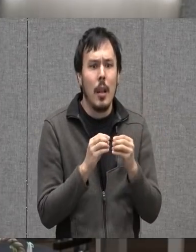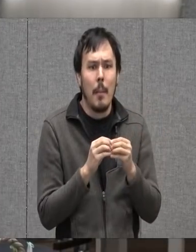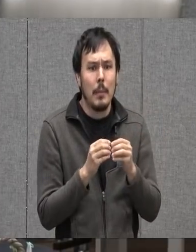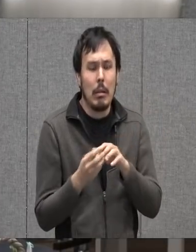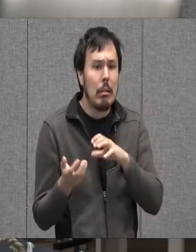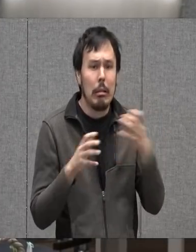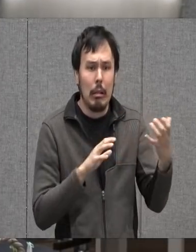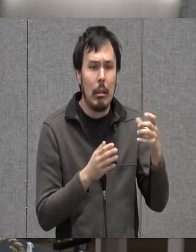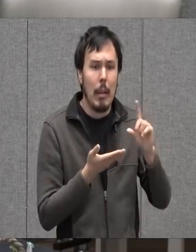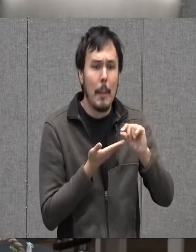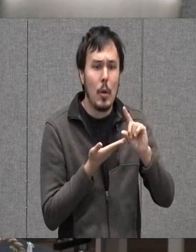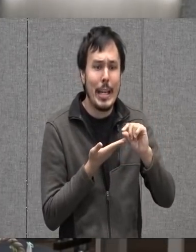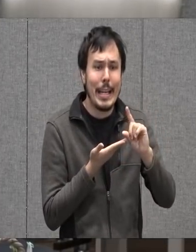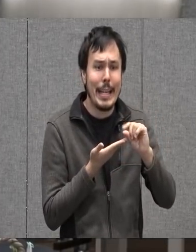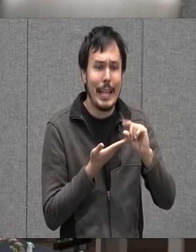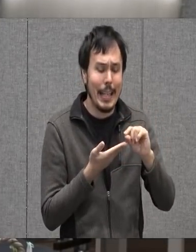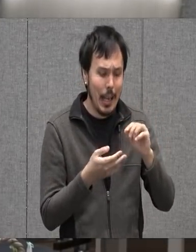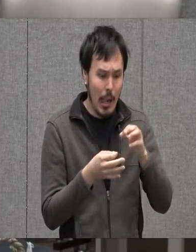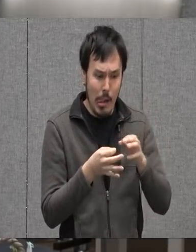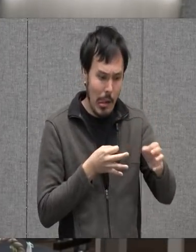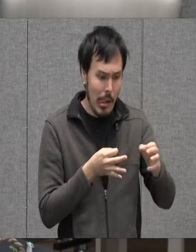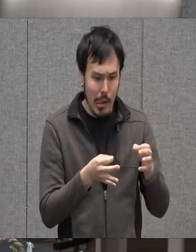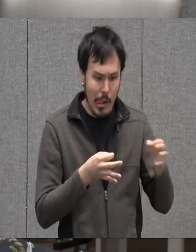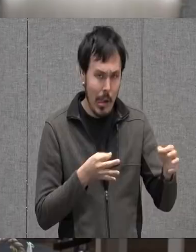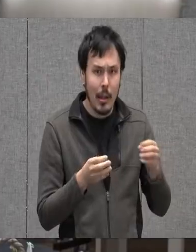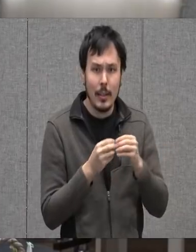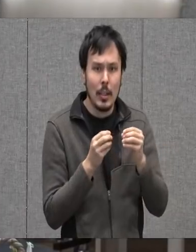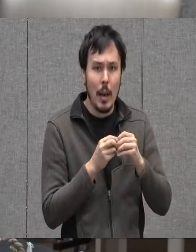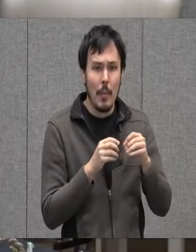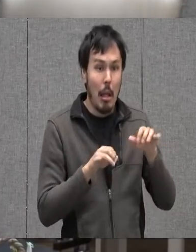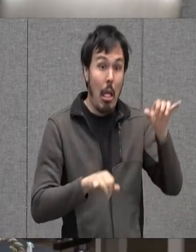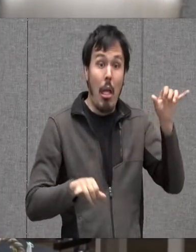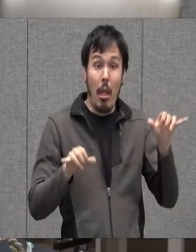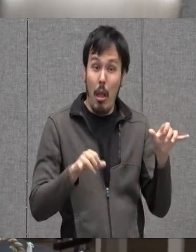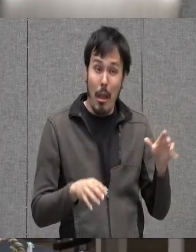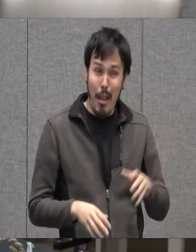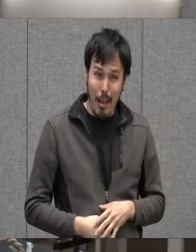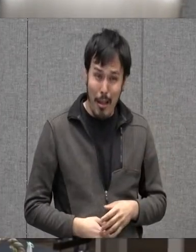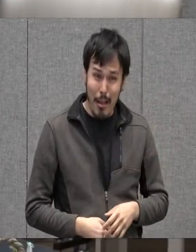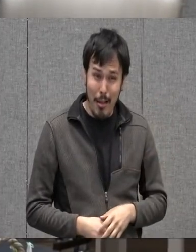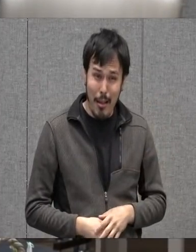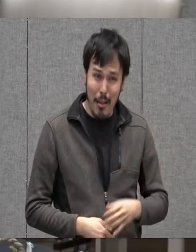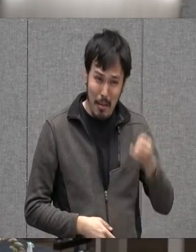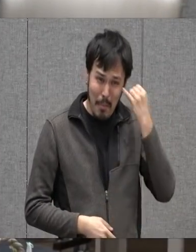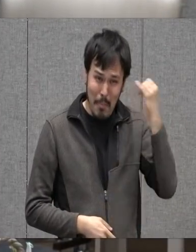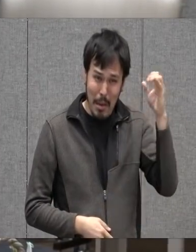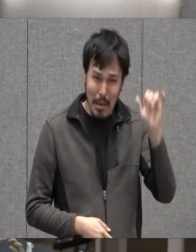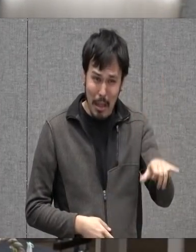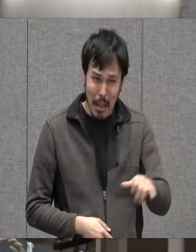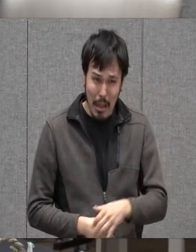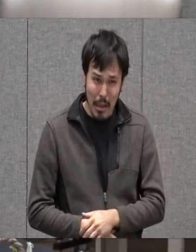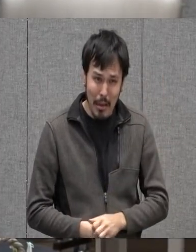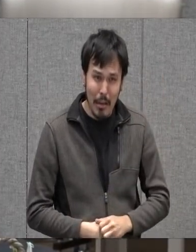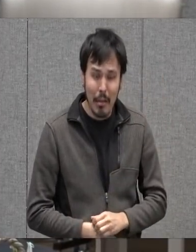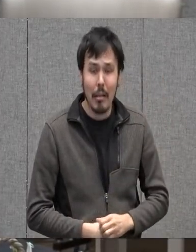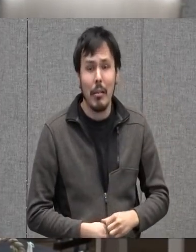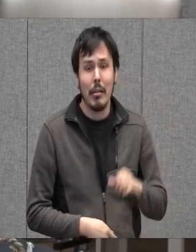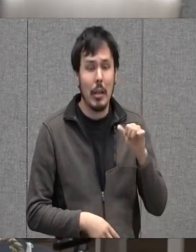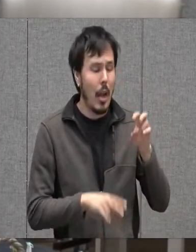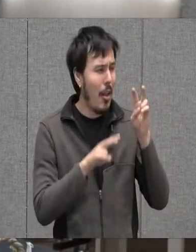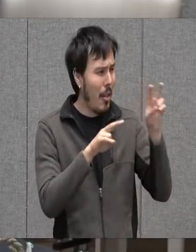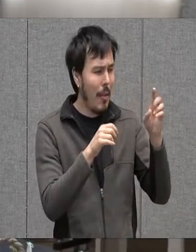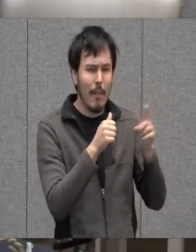everywhere. Can you believe it? So we're going to have to figure out what numbers are missing. Let's look at this first